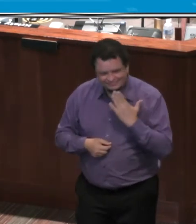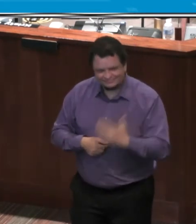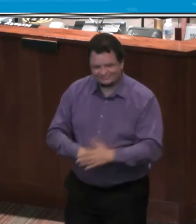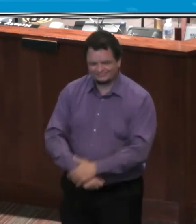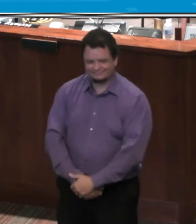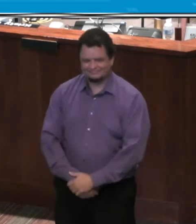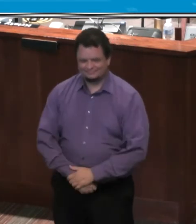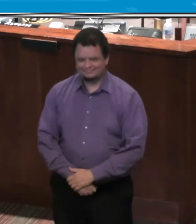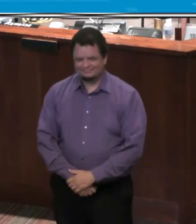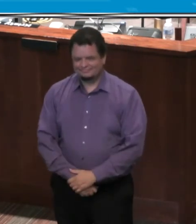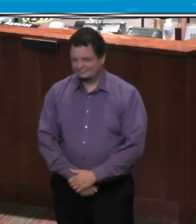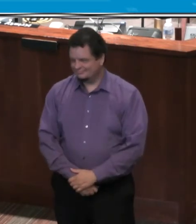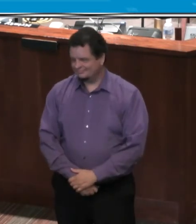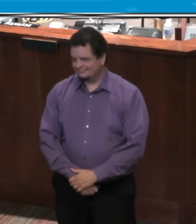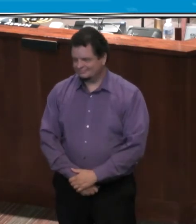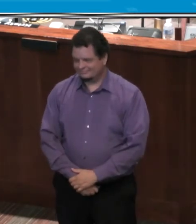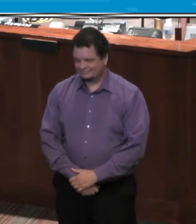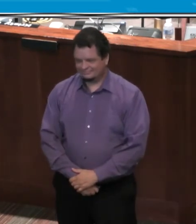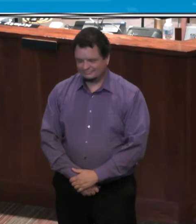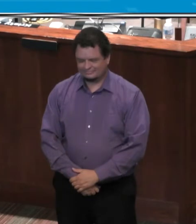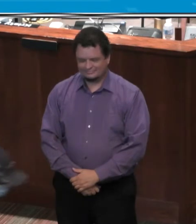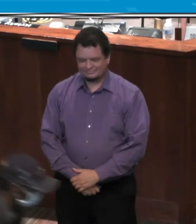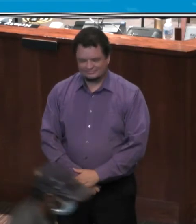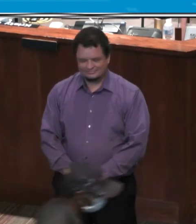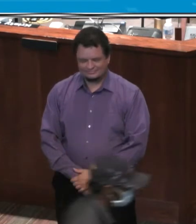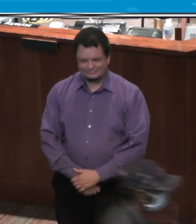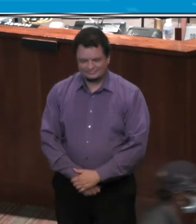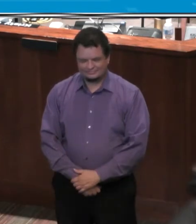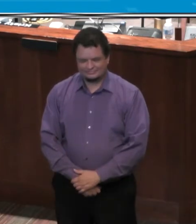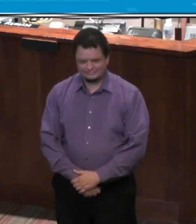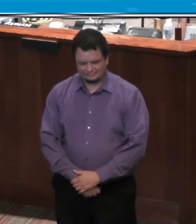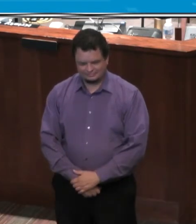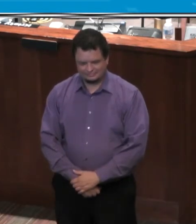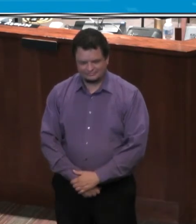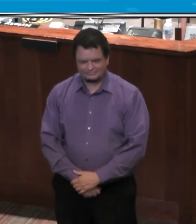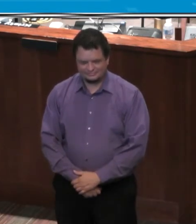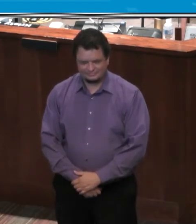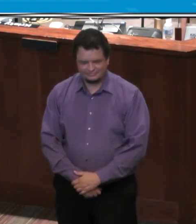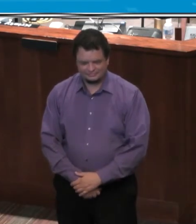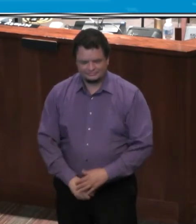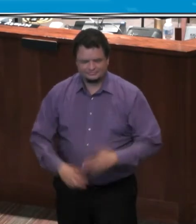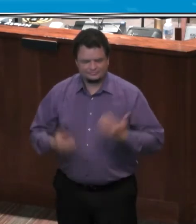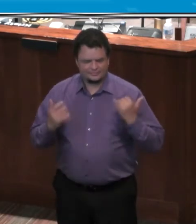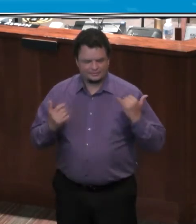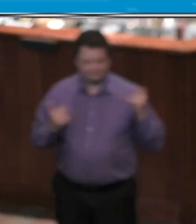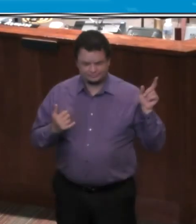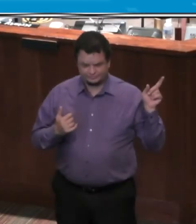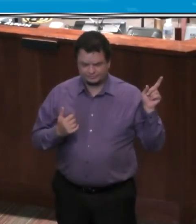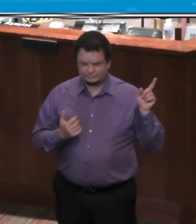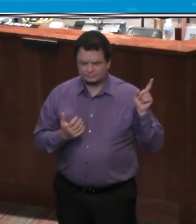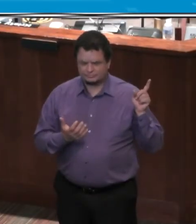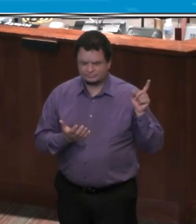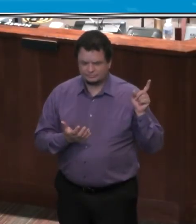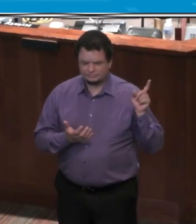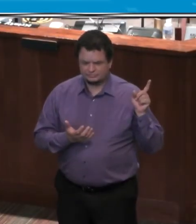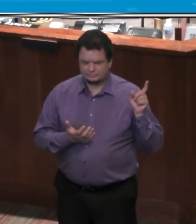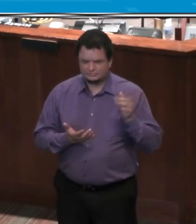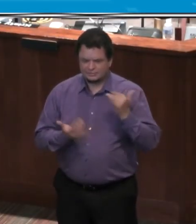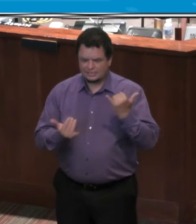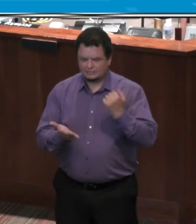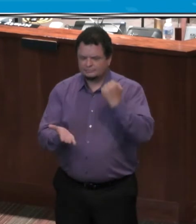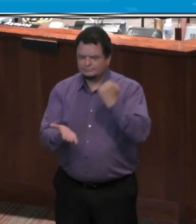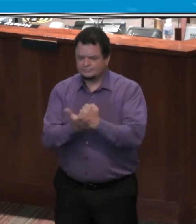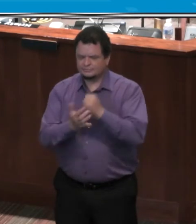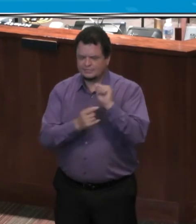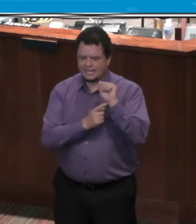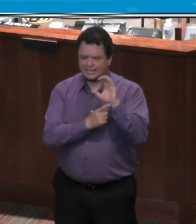I wanted to give an accreditation update. If you all recall, we were the first health department in the state of Colorado